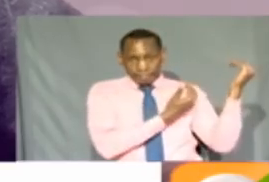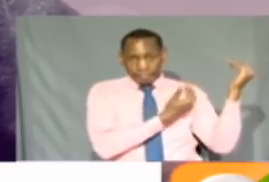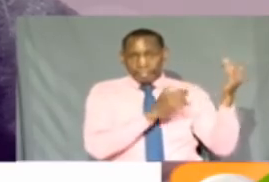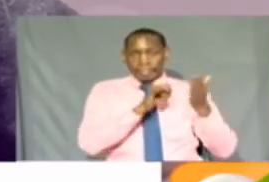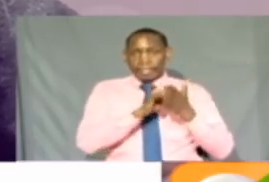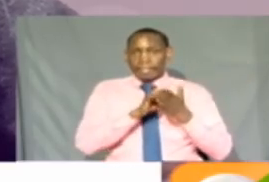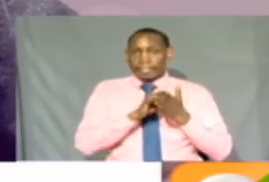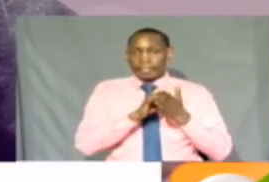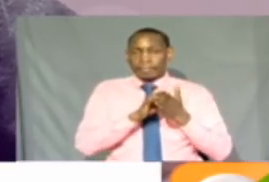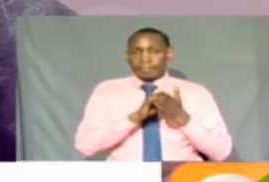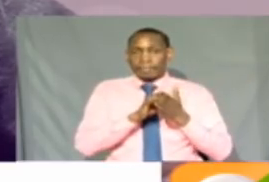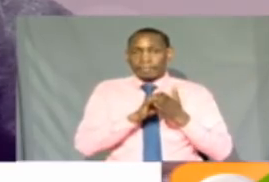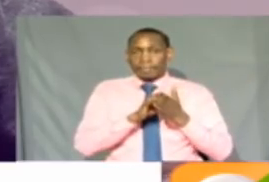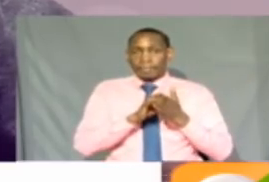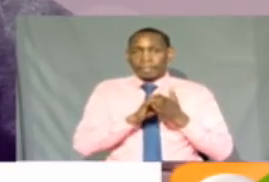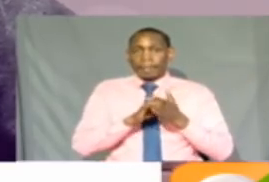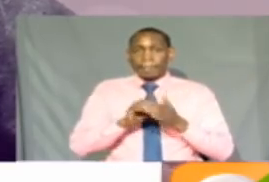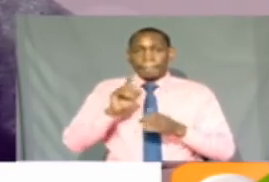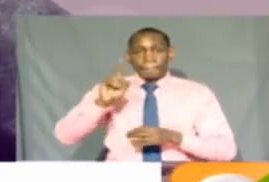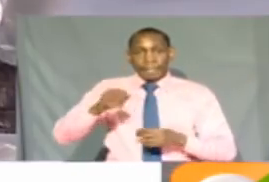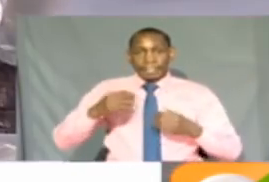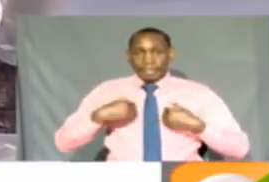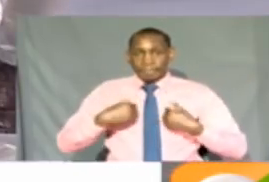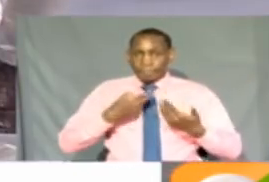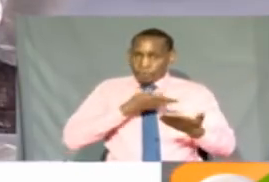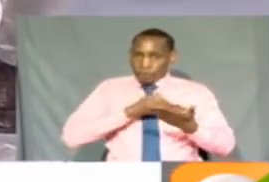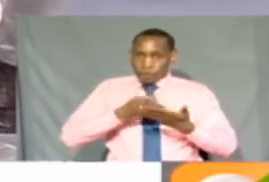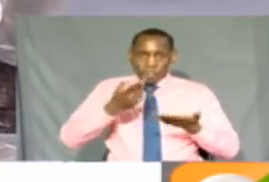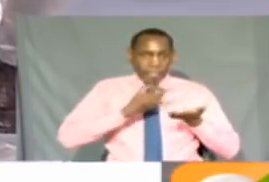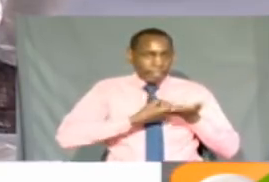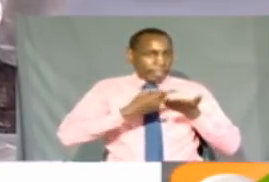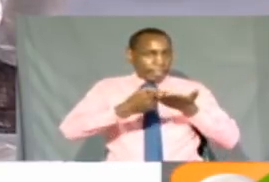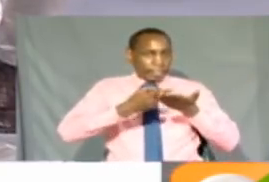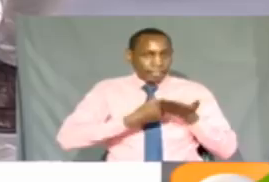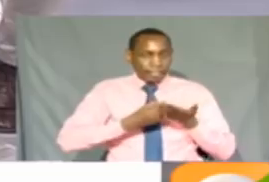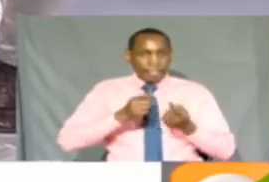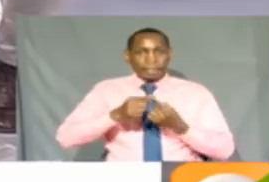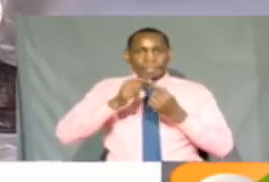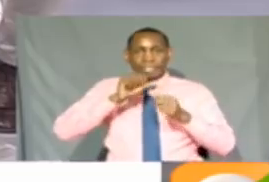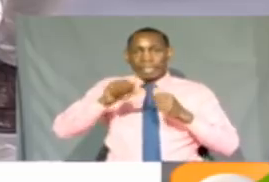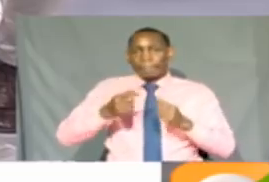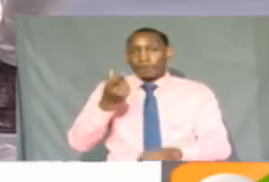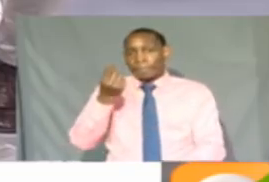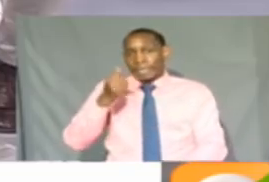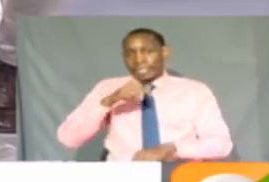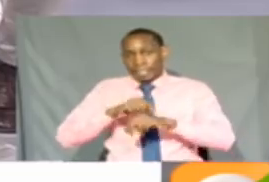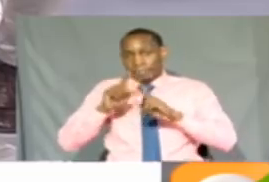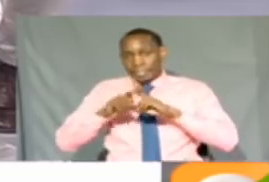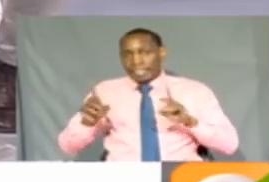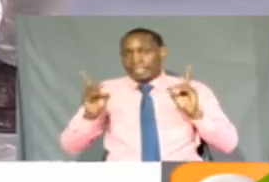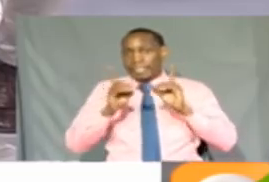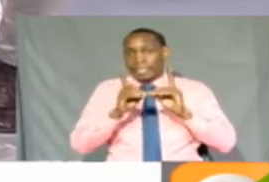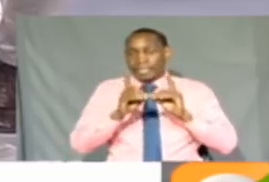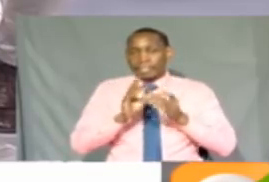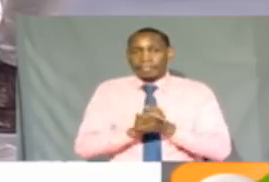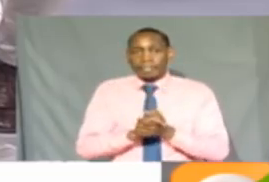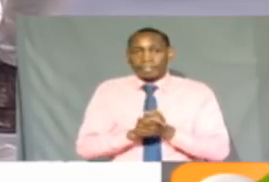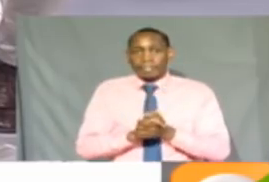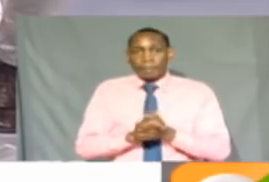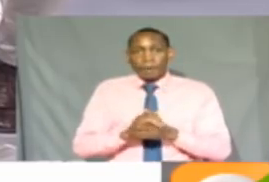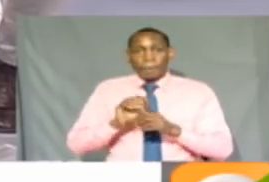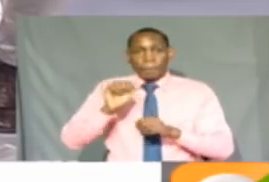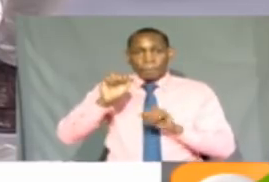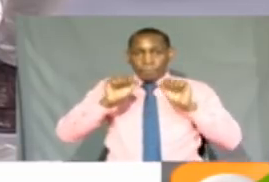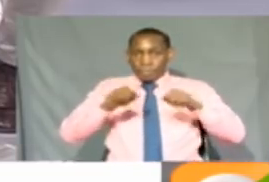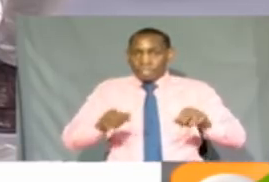things I think I've learned to do is to have honest discussions, especially about finances from the get-go. Mm-hmm. Are you compatible financially?